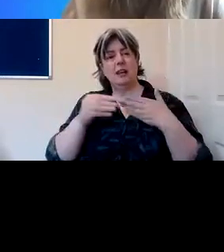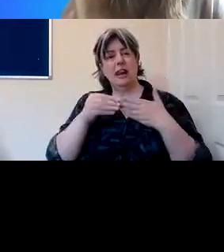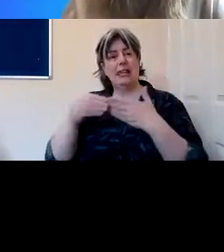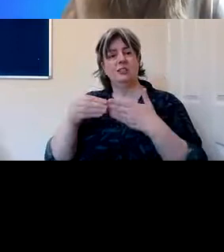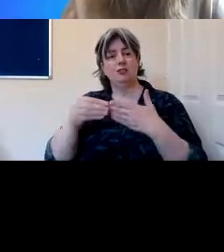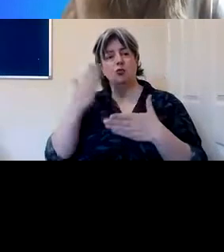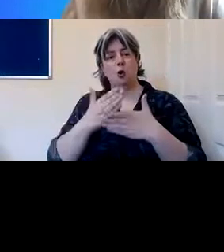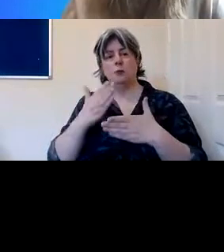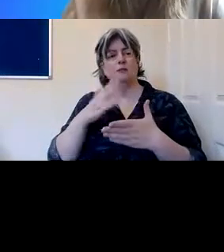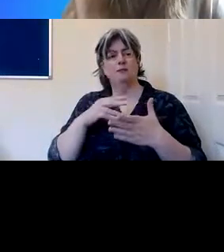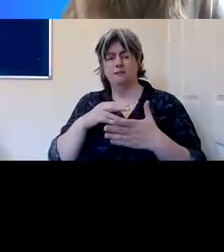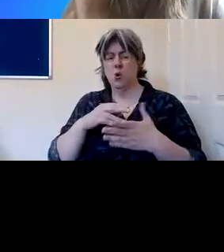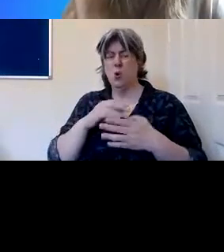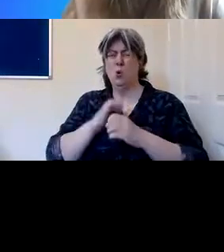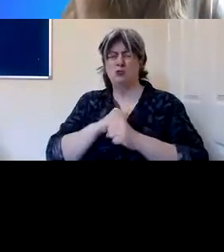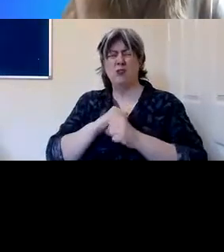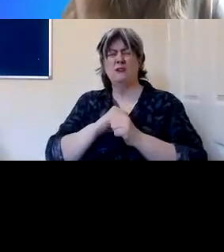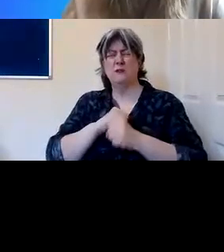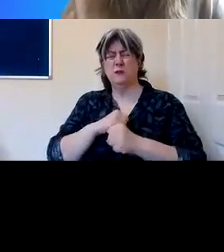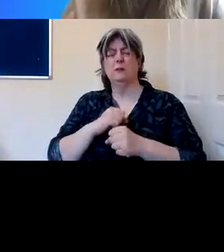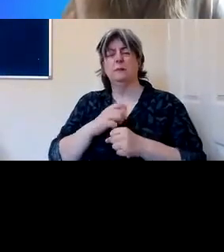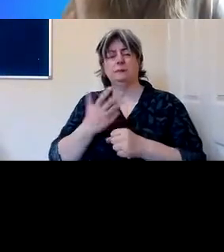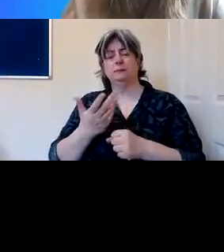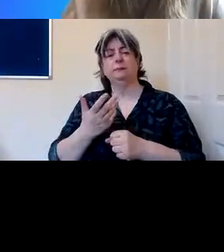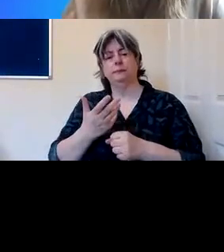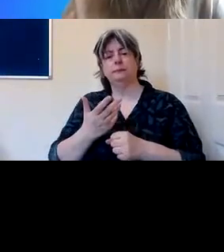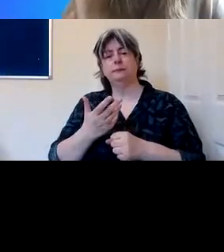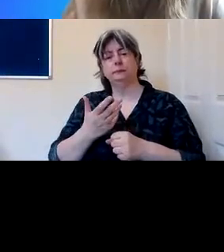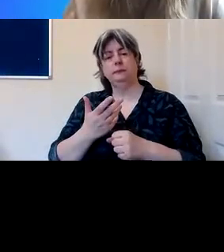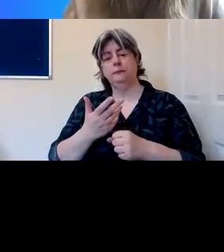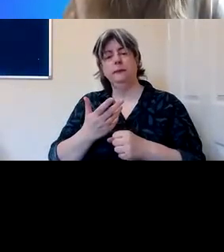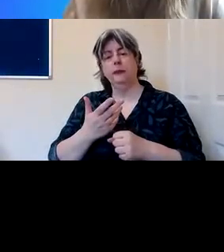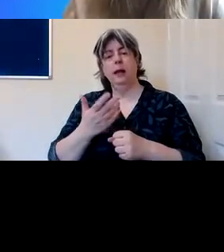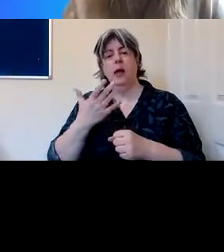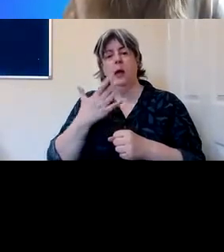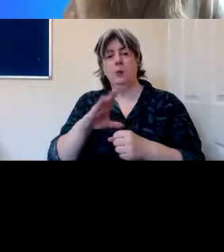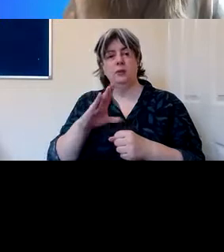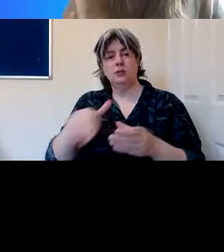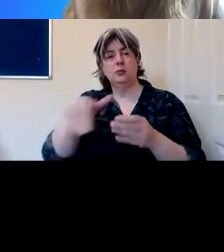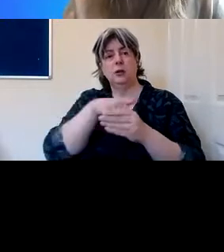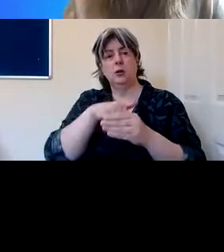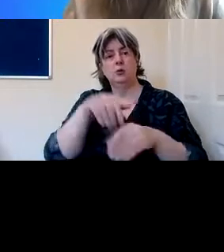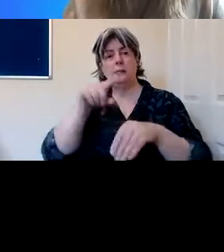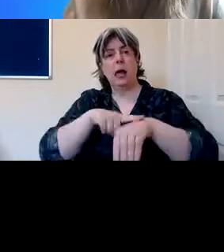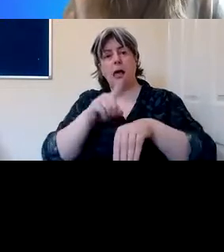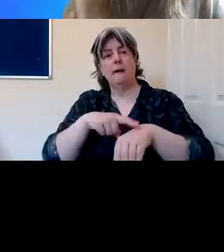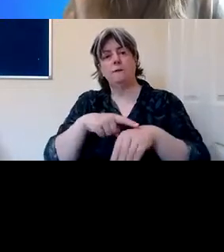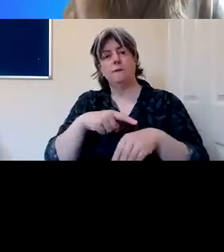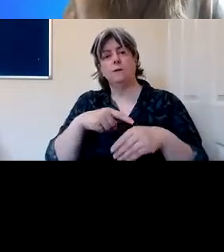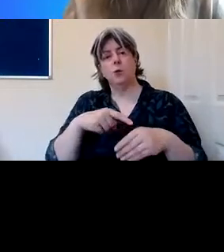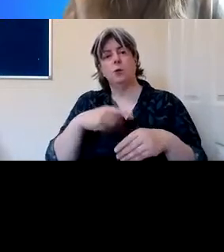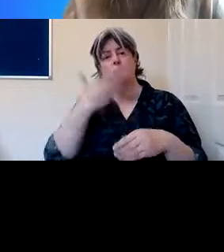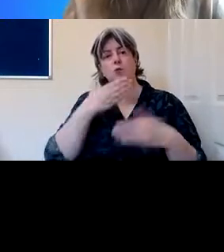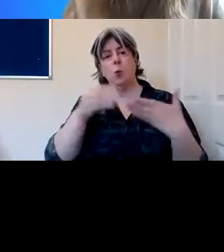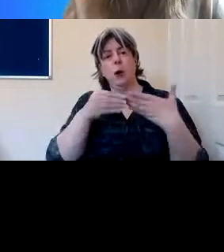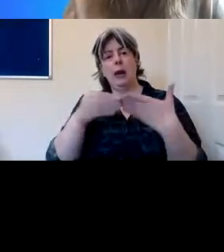that must be done is to build in time to allow school leaders to pay attention to their own health and well-being. I mean, that's one of the risks, is